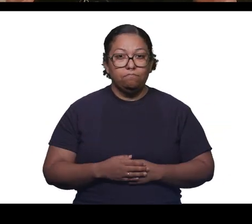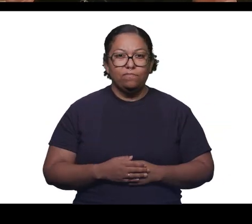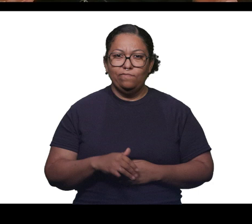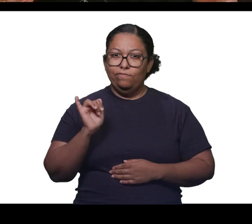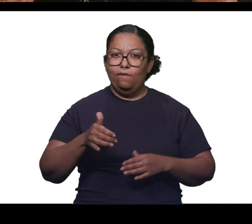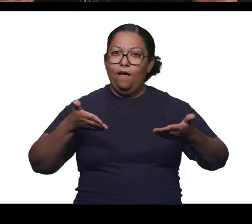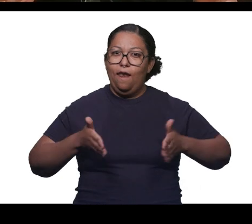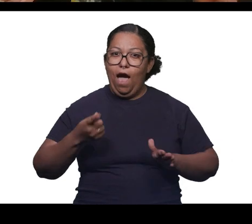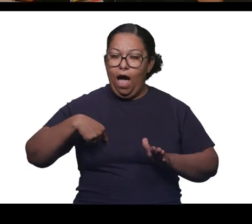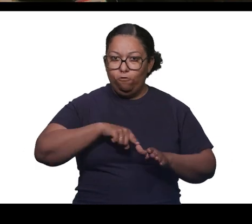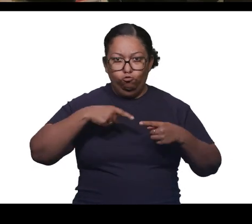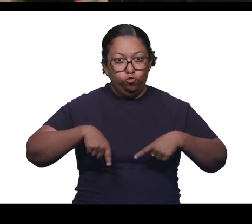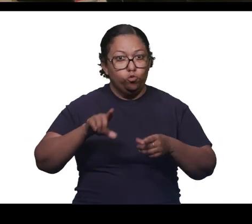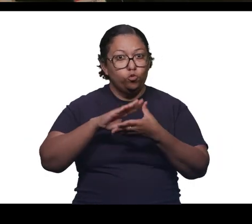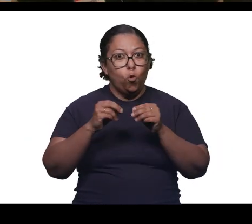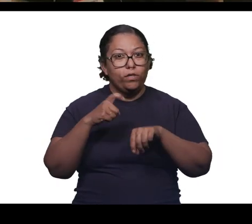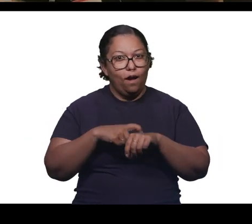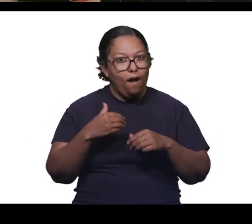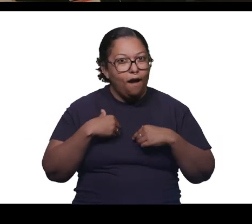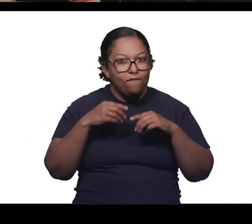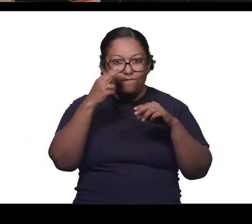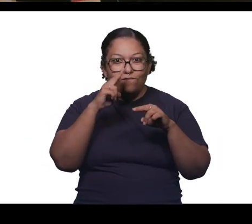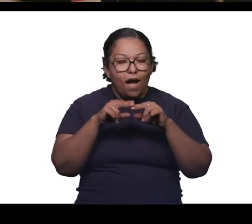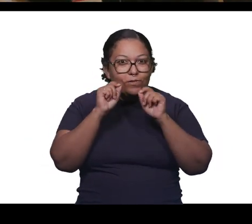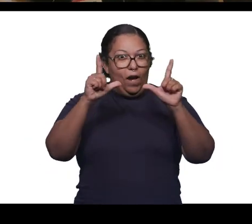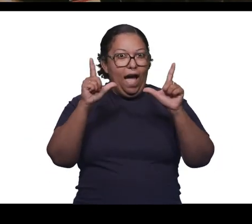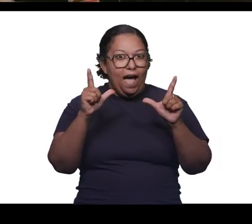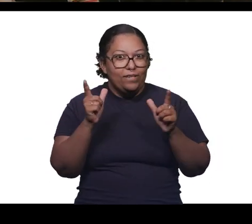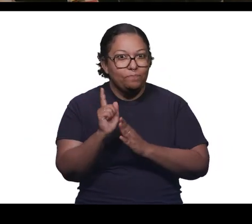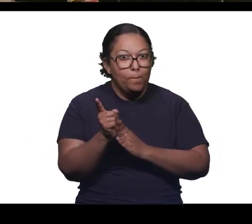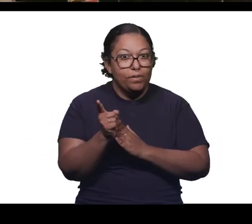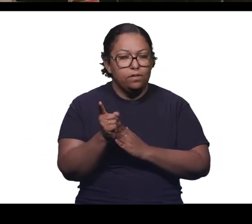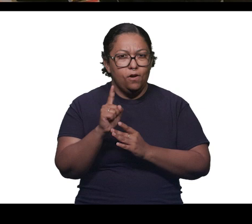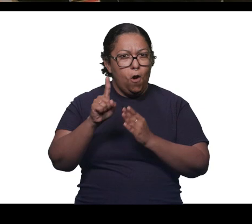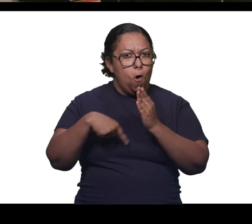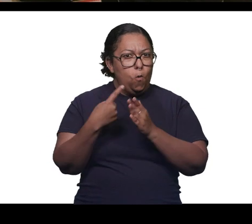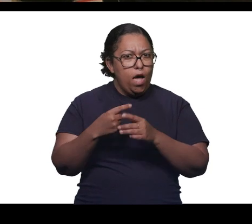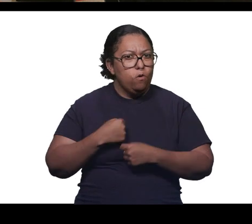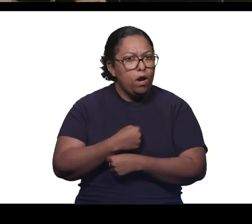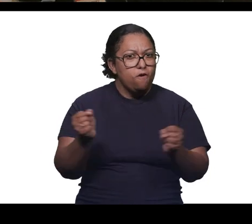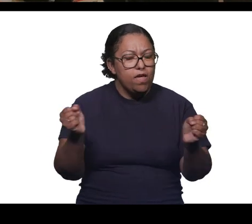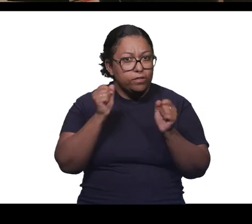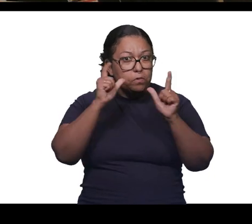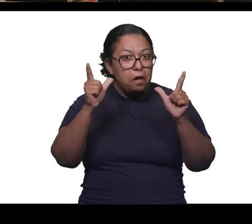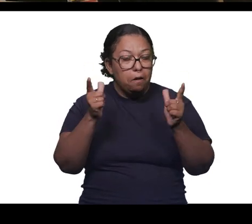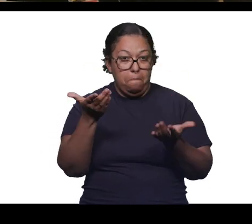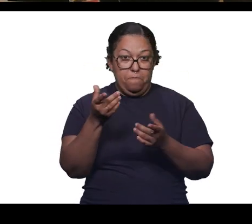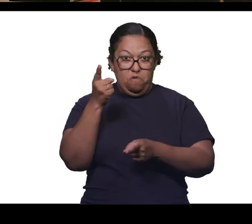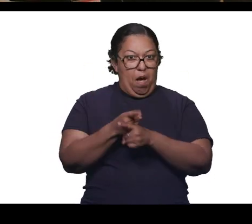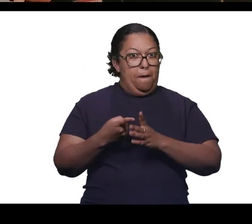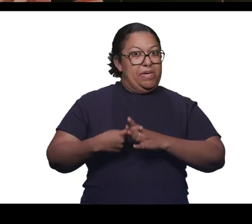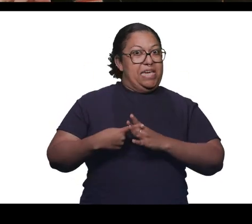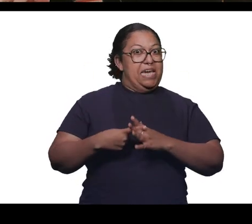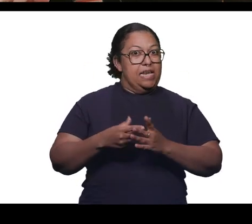fun moment of surprise. When do we want to reveal the surprise? Maybe we want to do it right at the beginning of our story time, or maybe we want to conclude